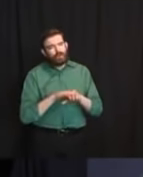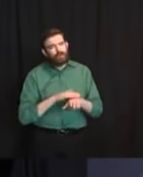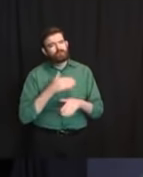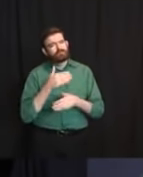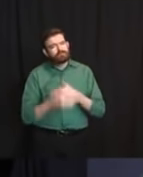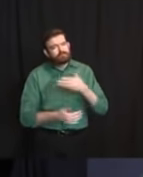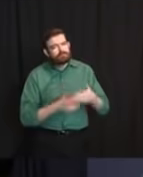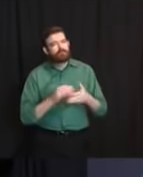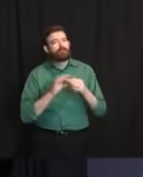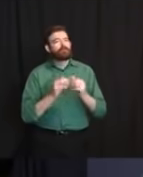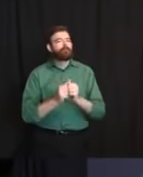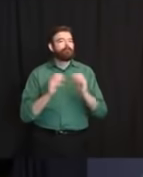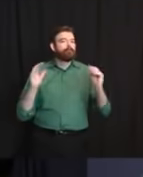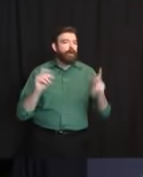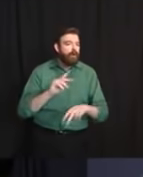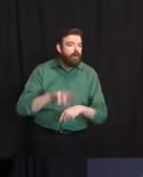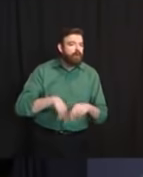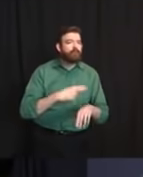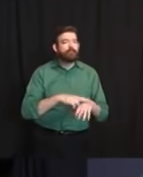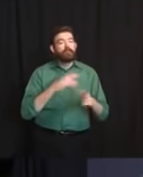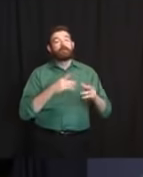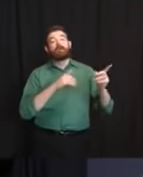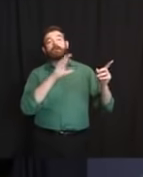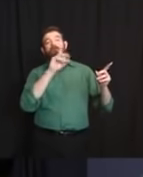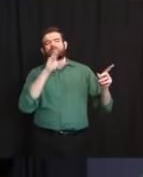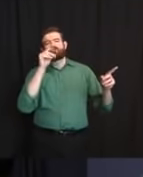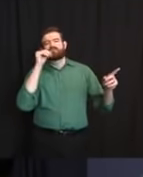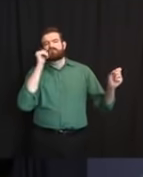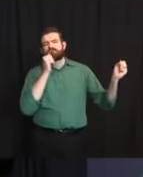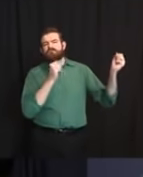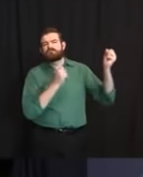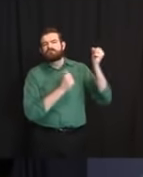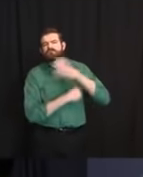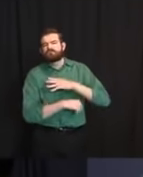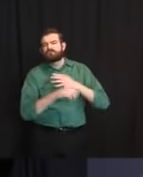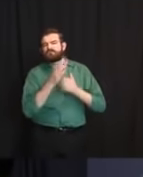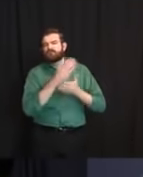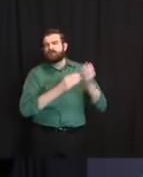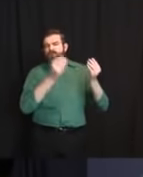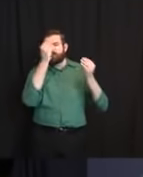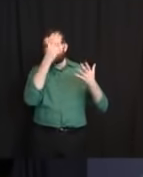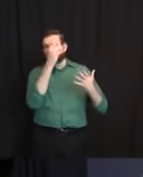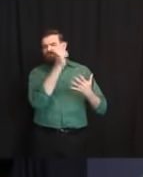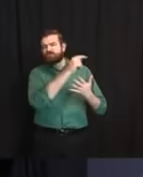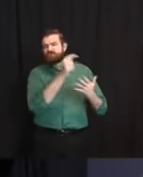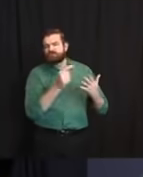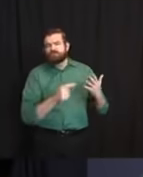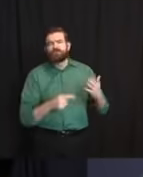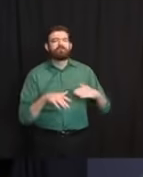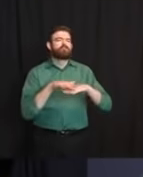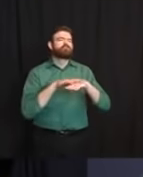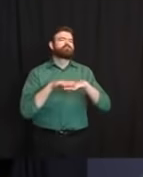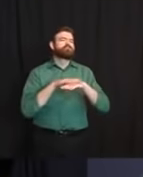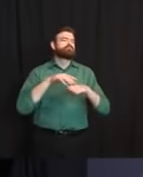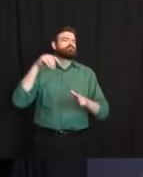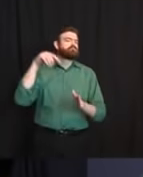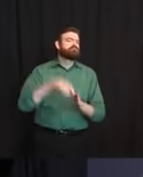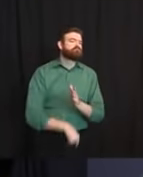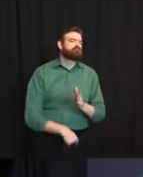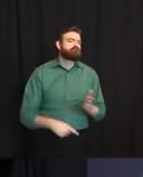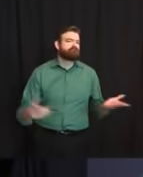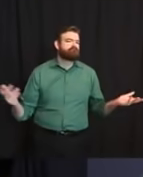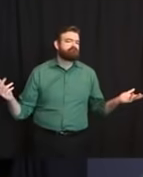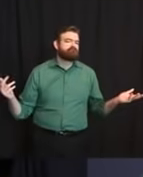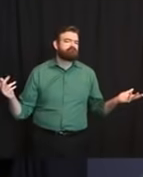yesterday a slew of less highly detailed information that is useful as well, and